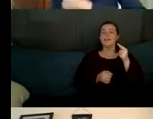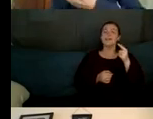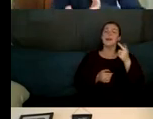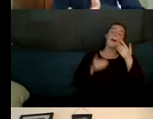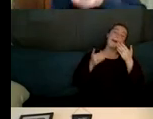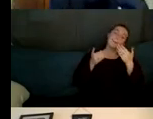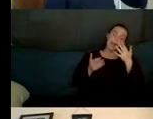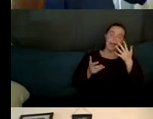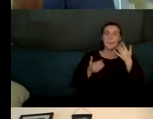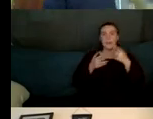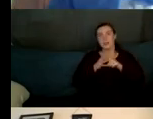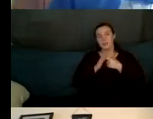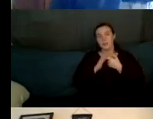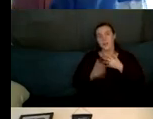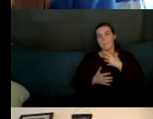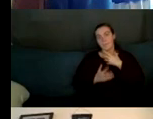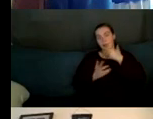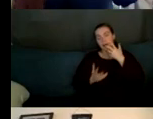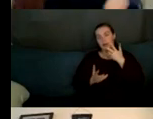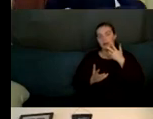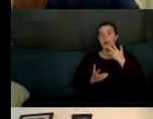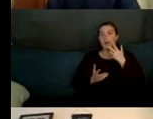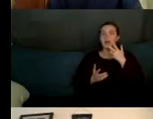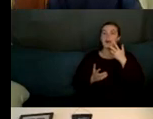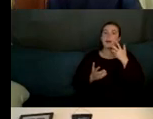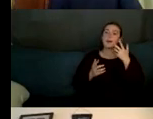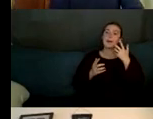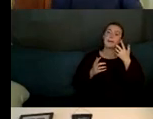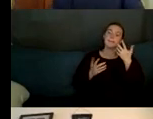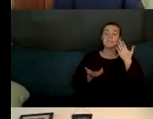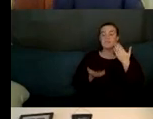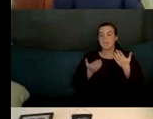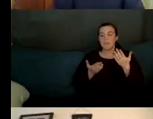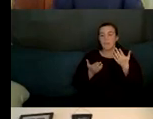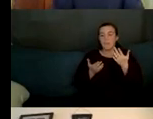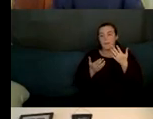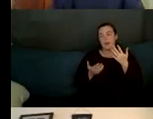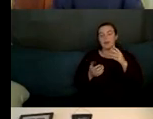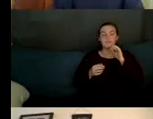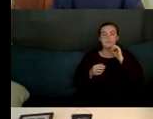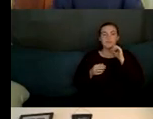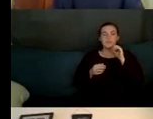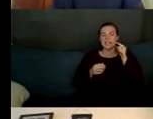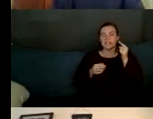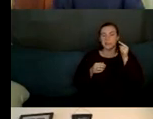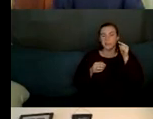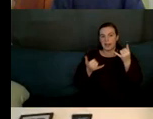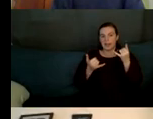barking at some point, although we are outside sunbathing, so I think we should be okay. Oh,